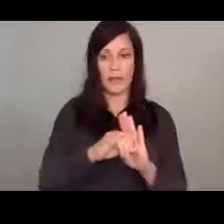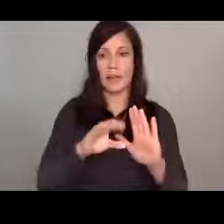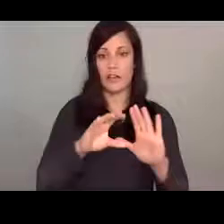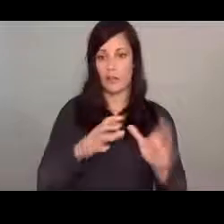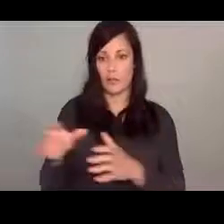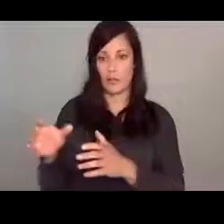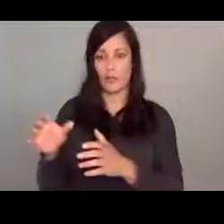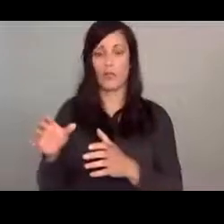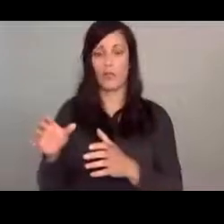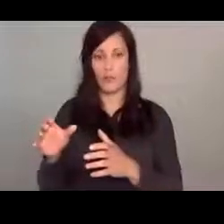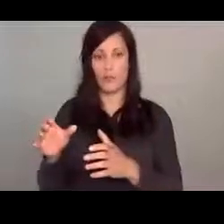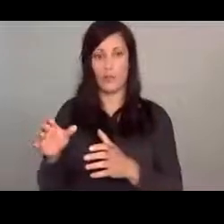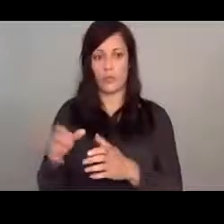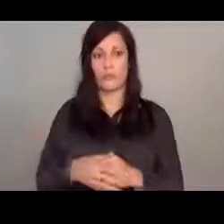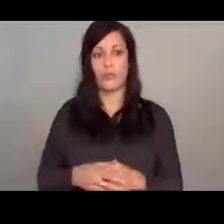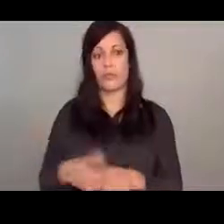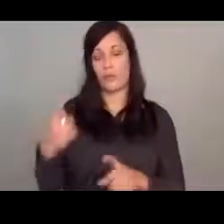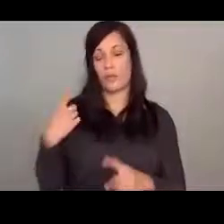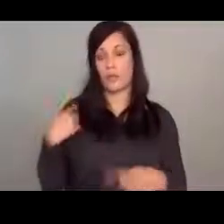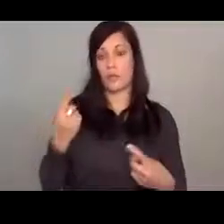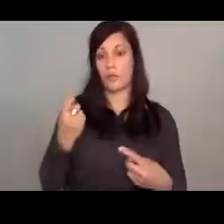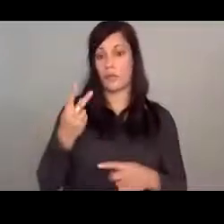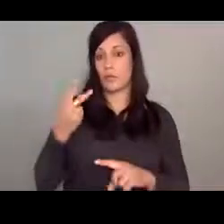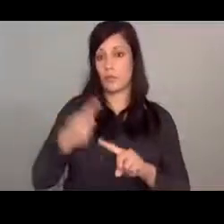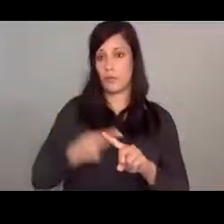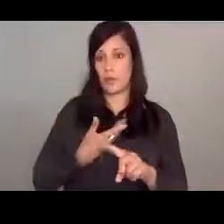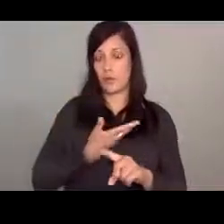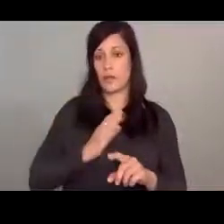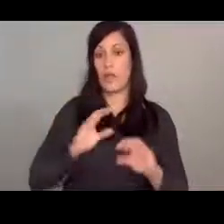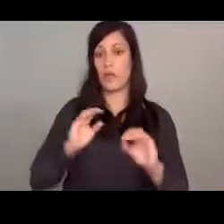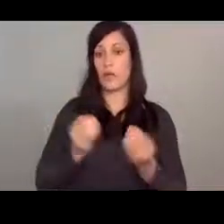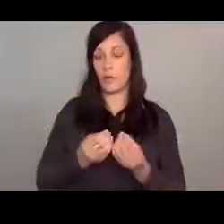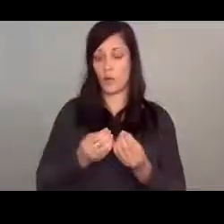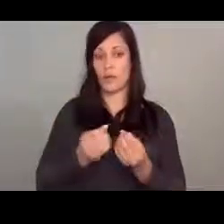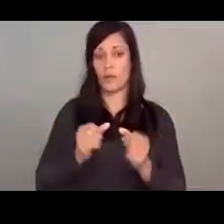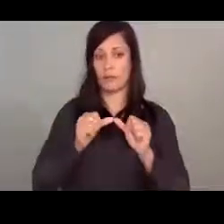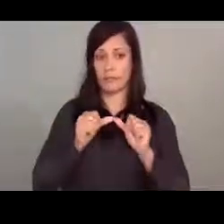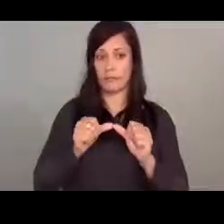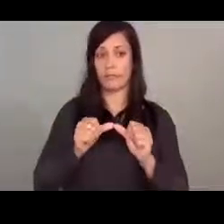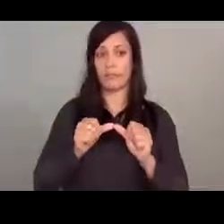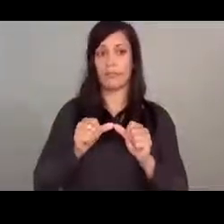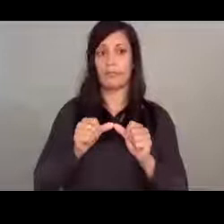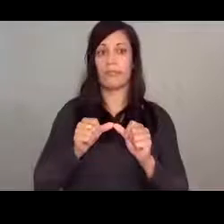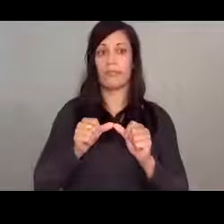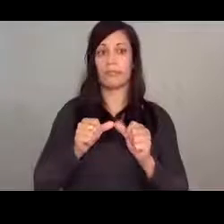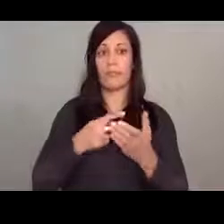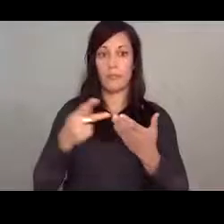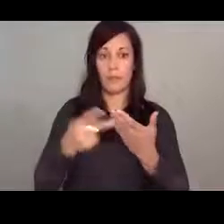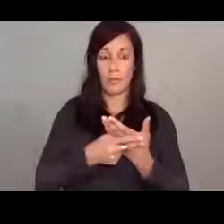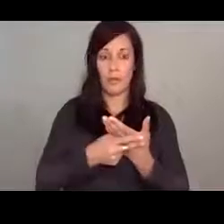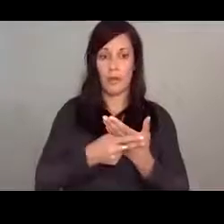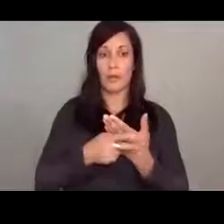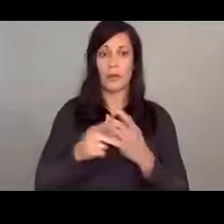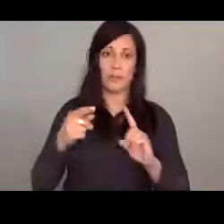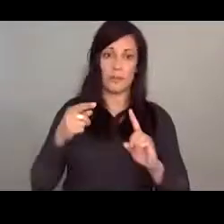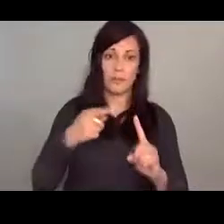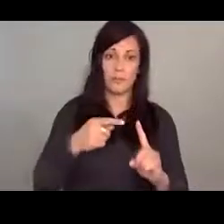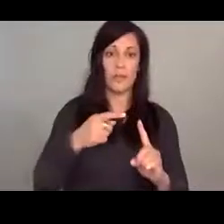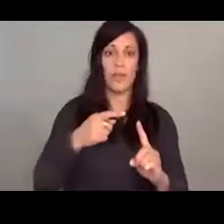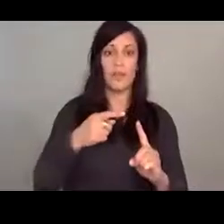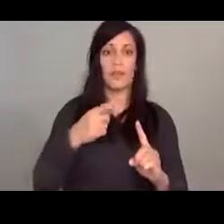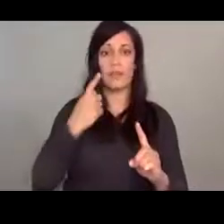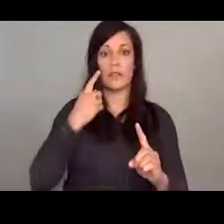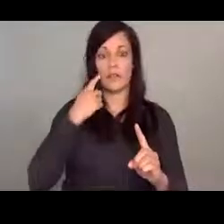So over the past 12 months, our organization conducted programming specifically designed to provide services